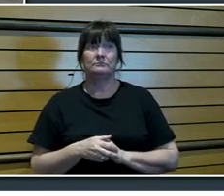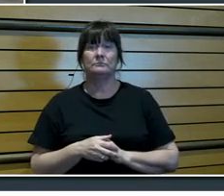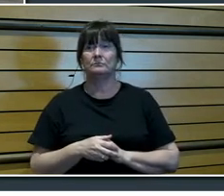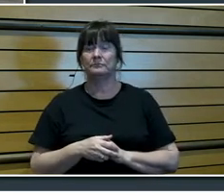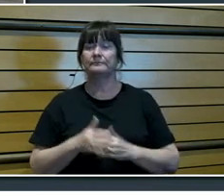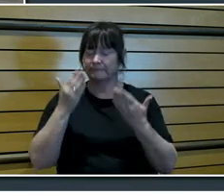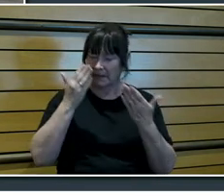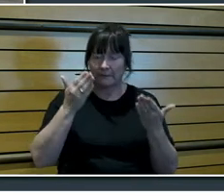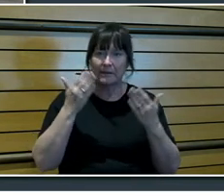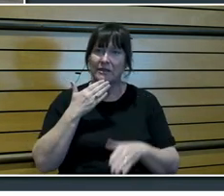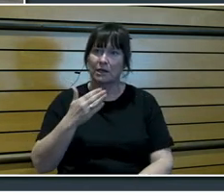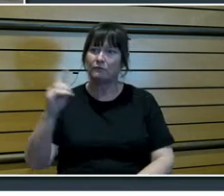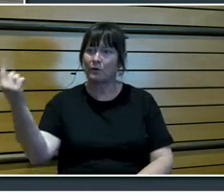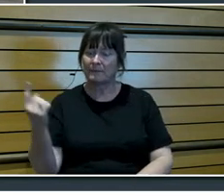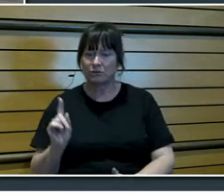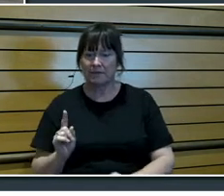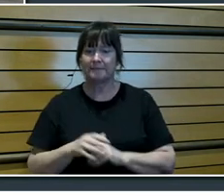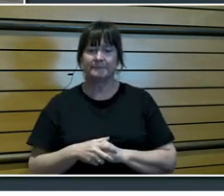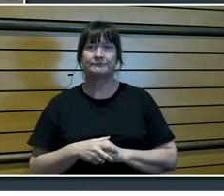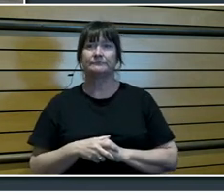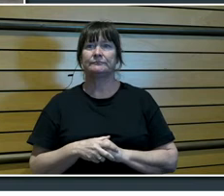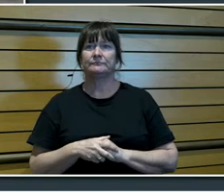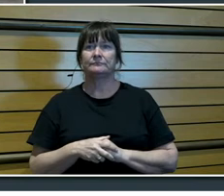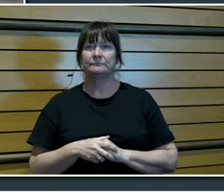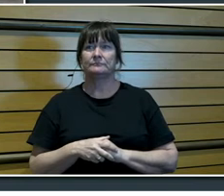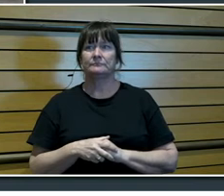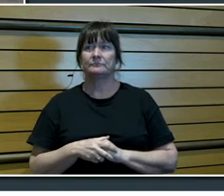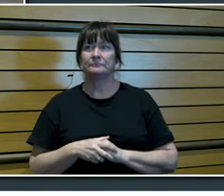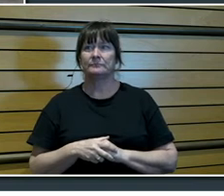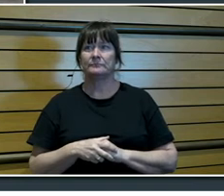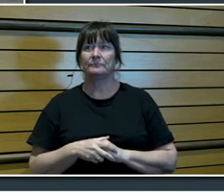Ngā mihi, Chad. Thank you for coming today. Kia ora, thank you. Kia ora.